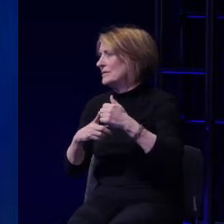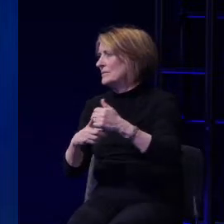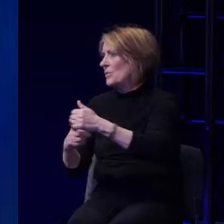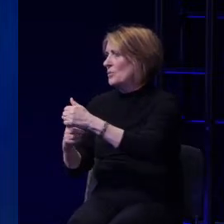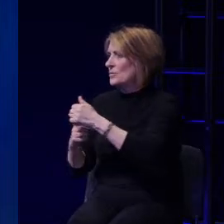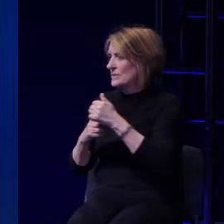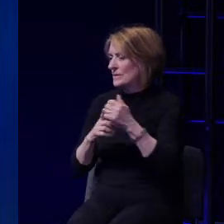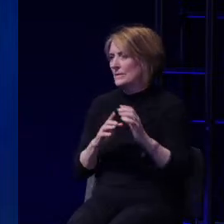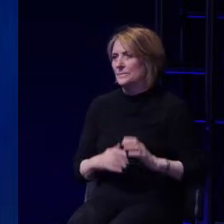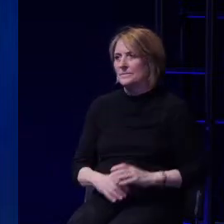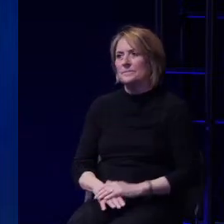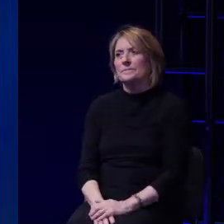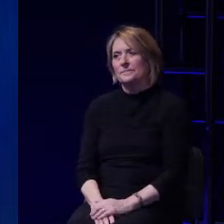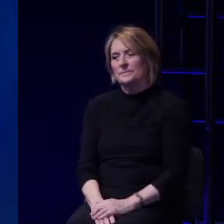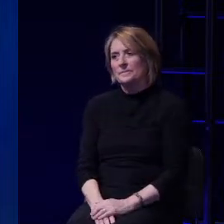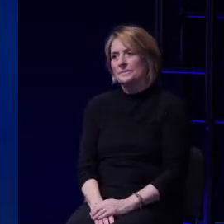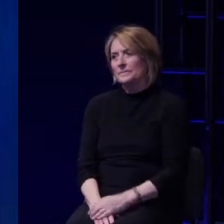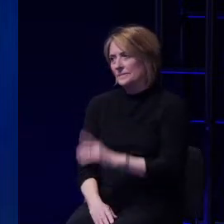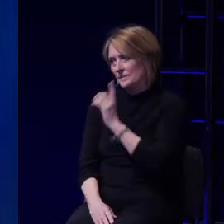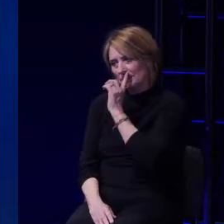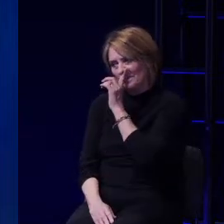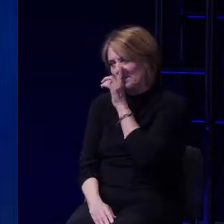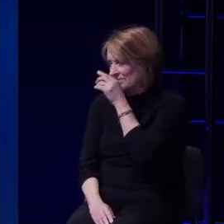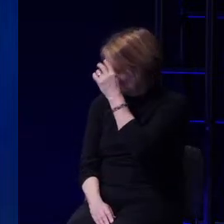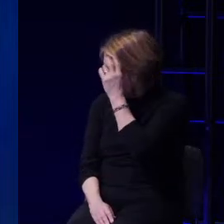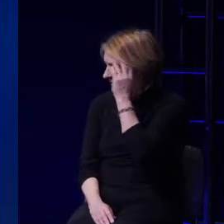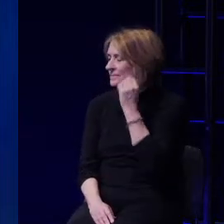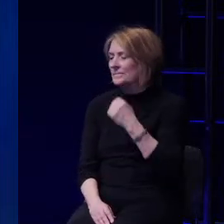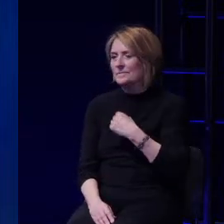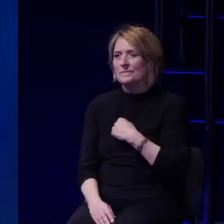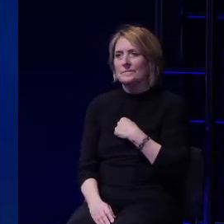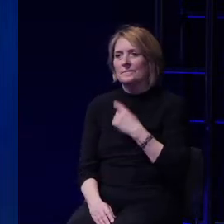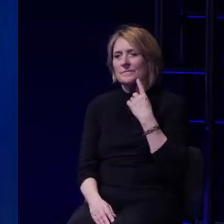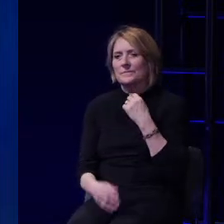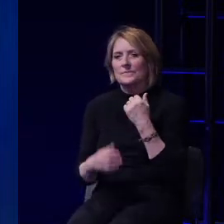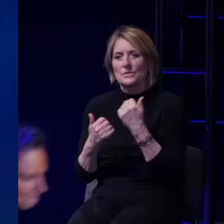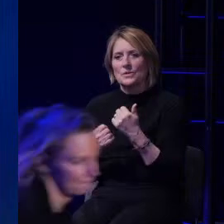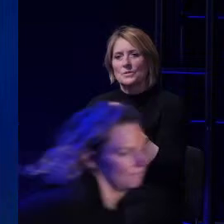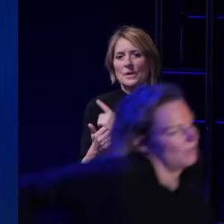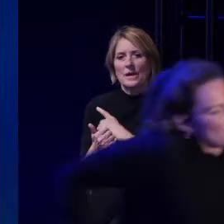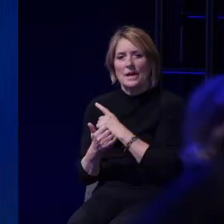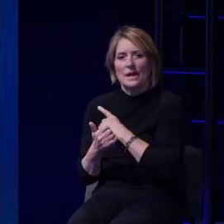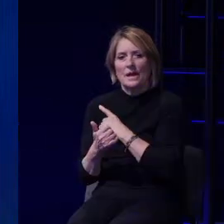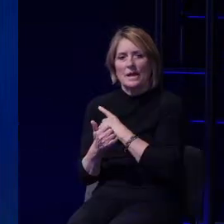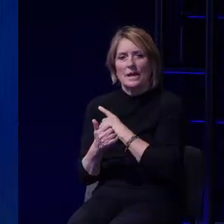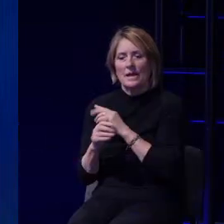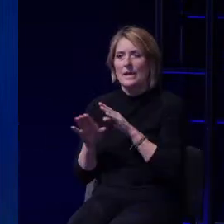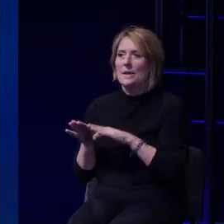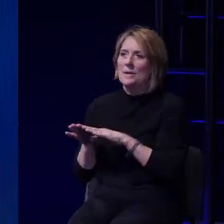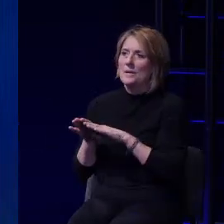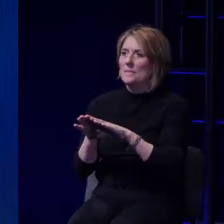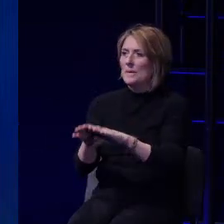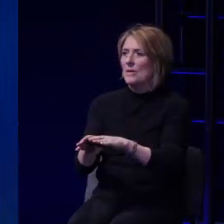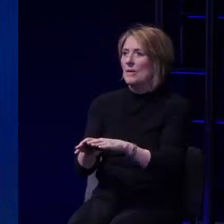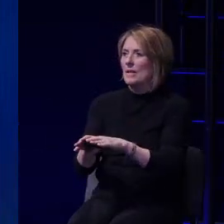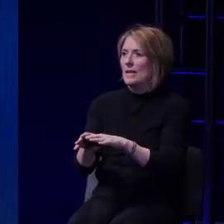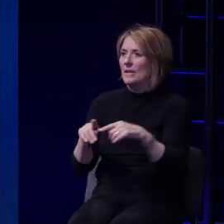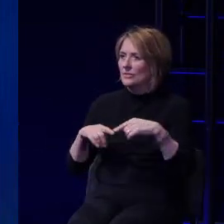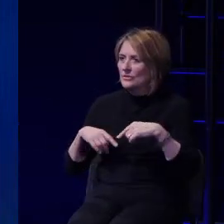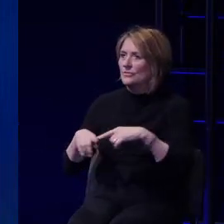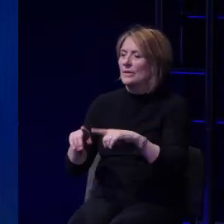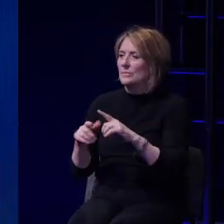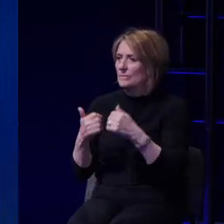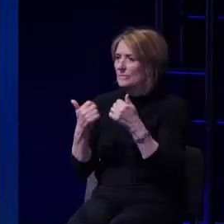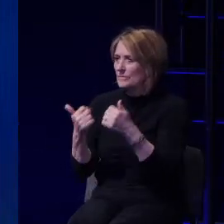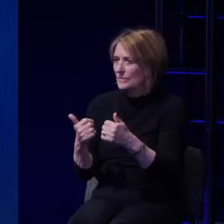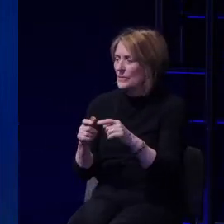to help you. For me, I think it was good to sort of, I think the parallel track thing was good. And I think I also